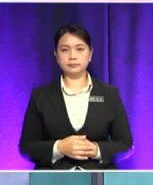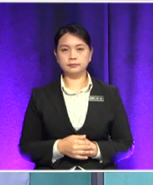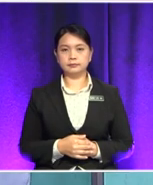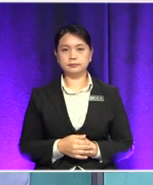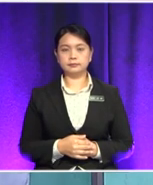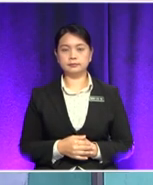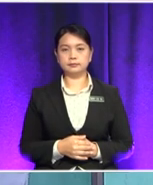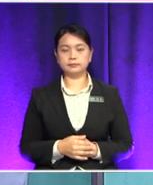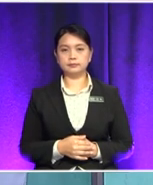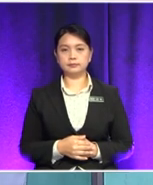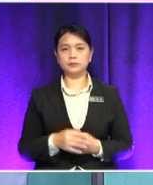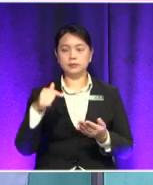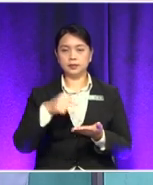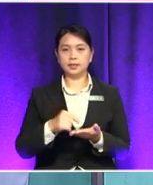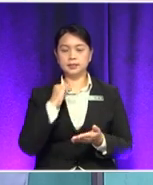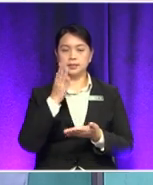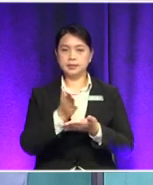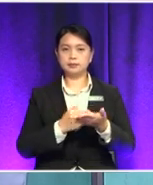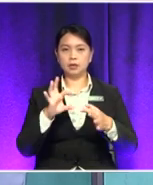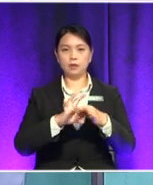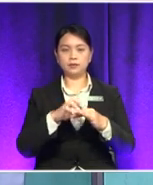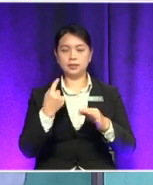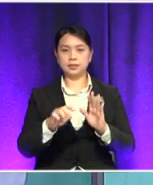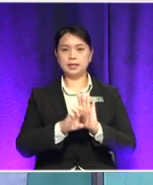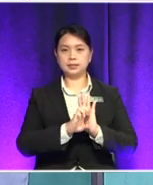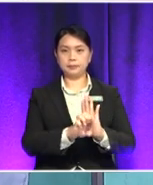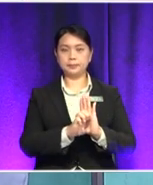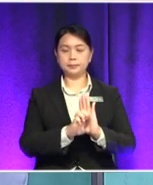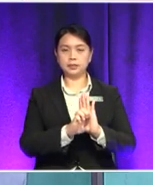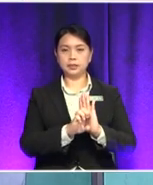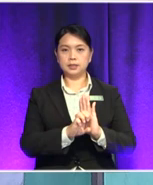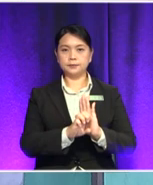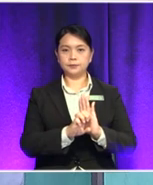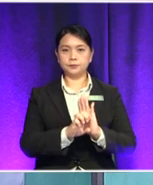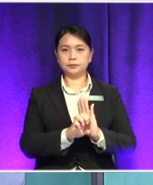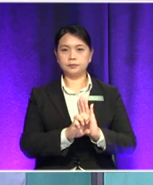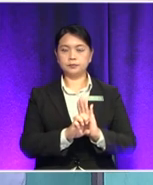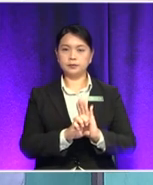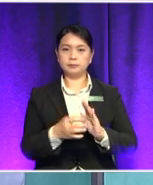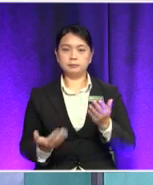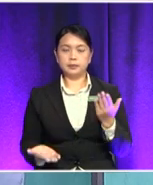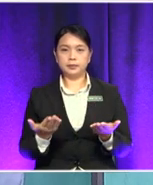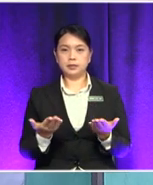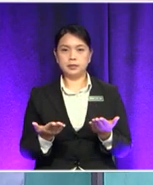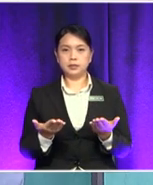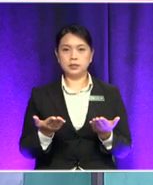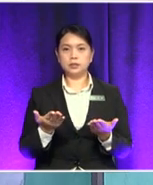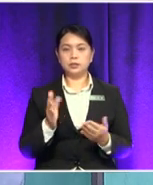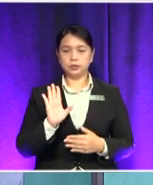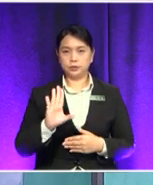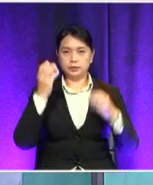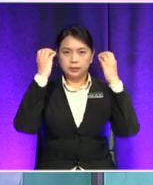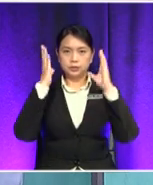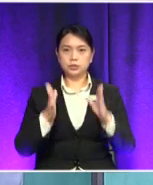use, this is some of the examples. So you can, maybe some your teacher already taught you